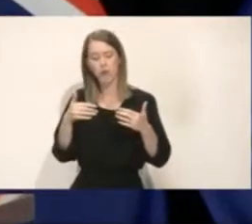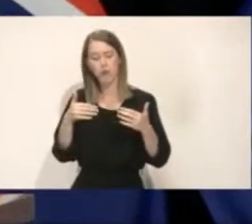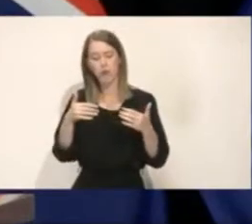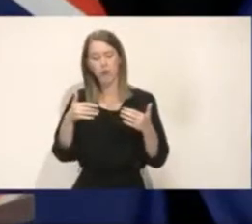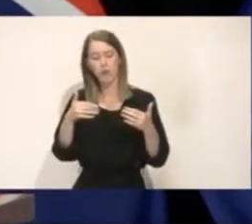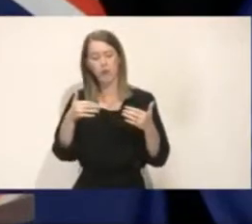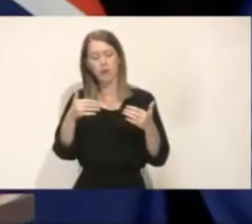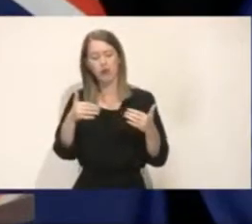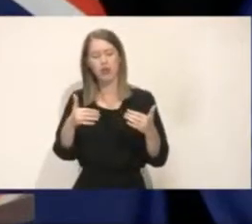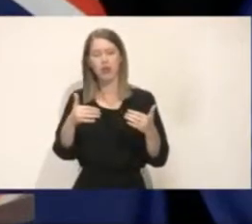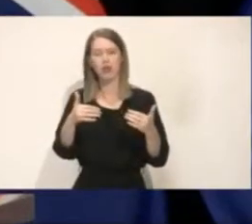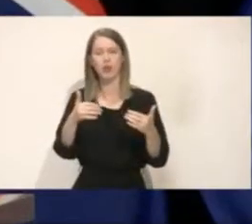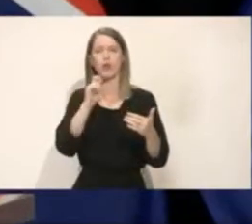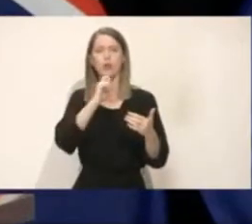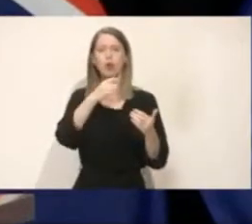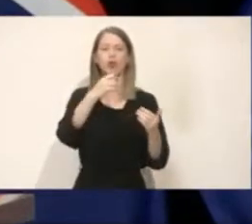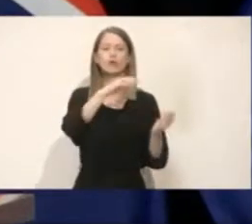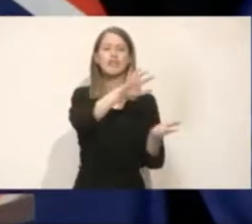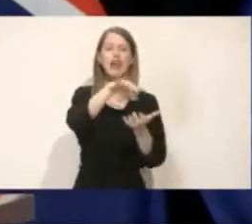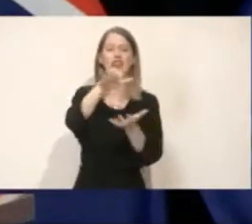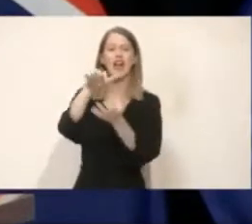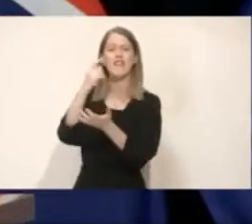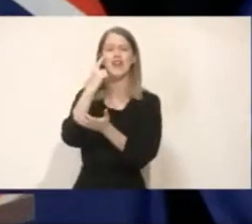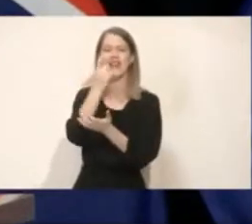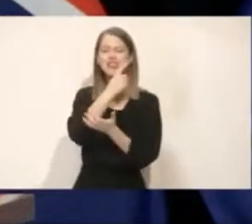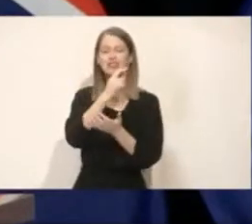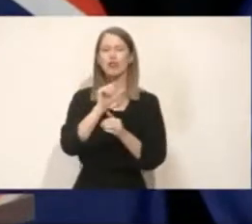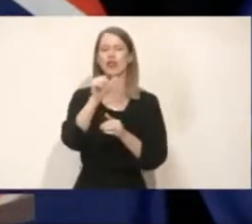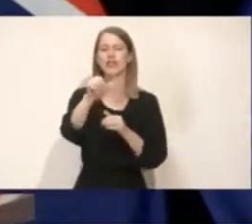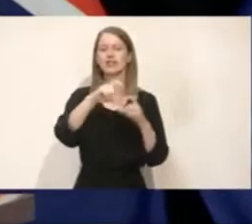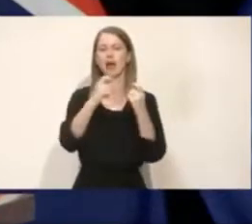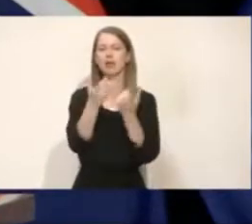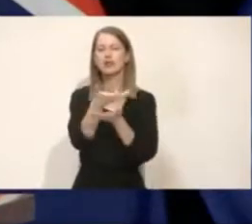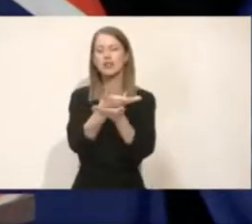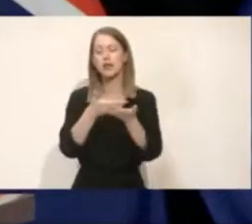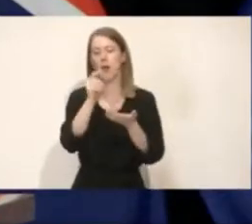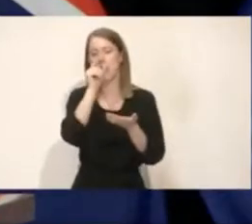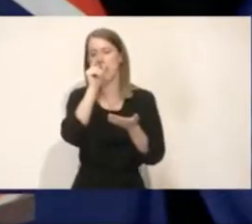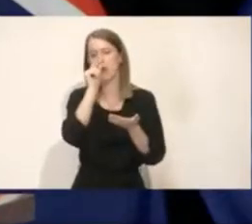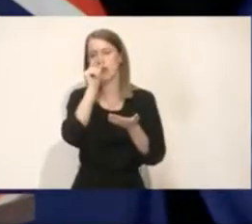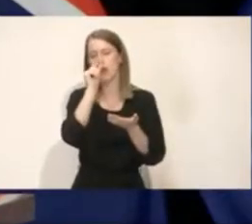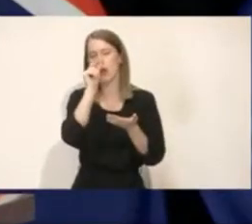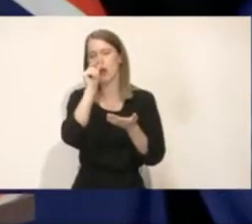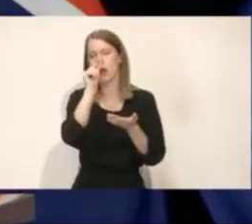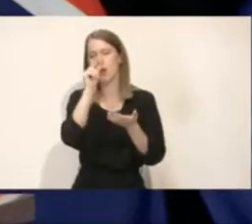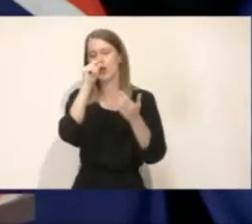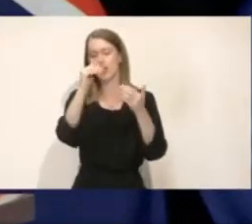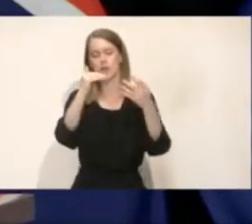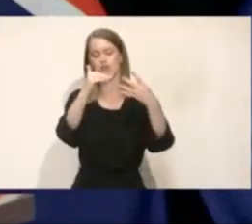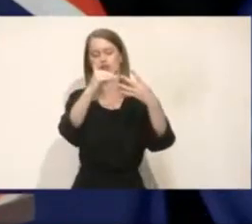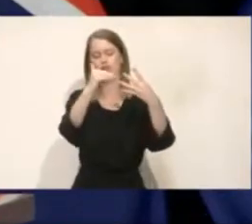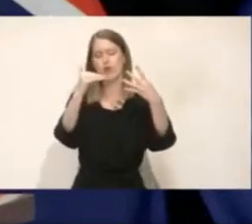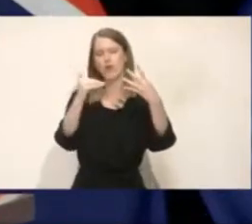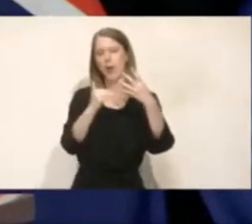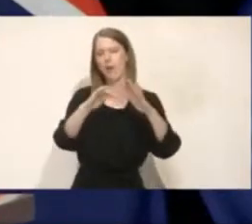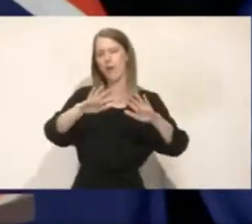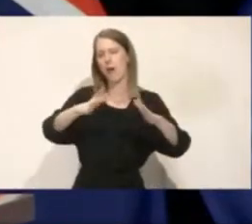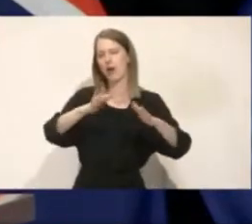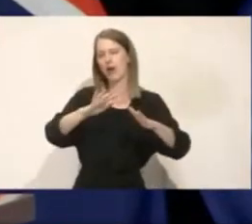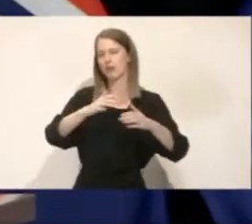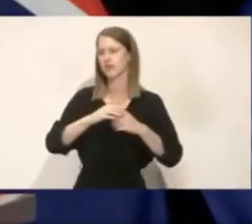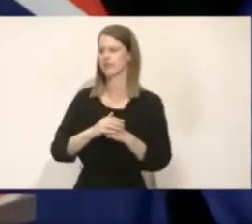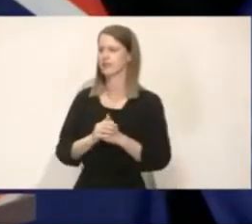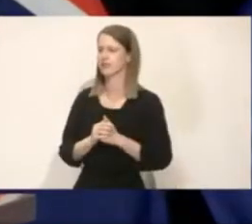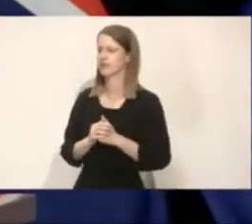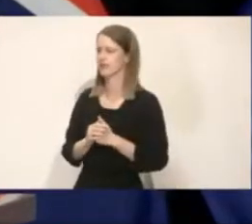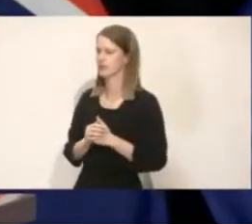in, use all of the evidence for the next cabinet to determine whether, for instance, the rest of the country might be in a place to see some changes next time.